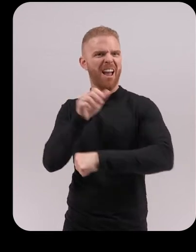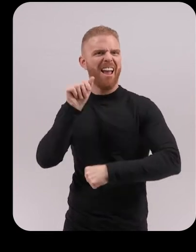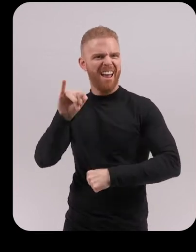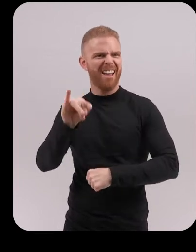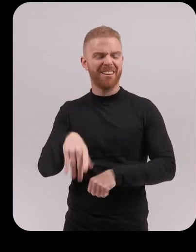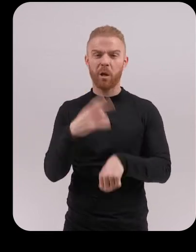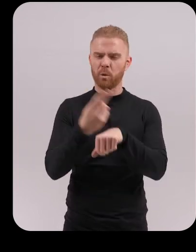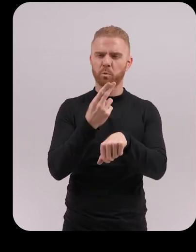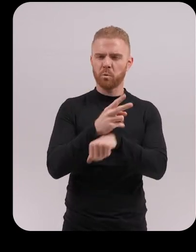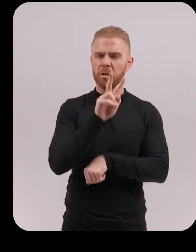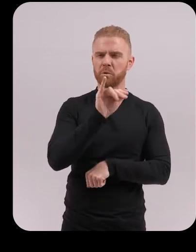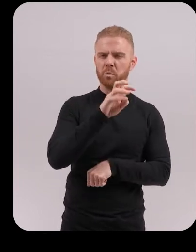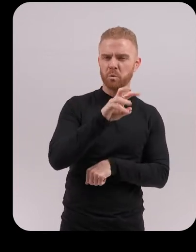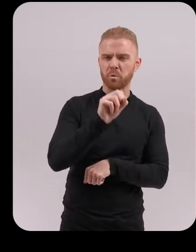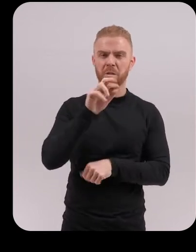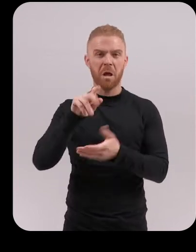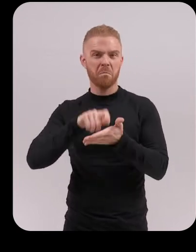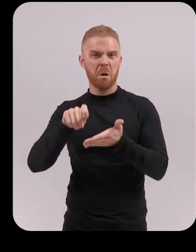Views or Compose.